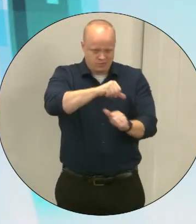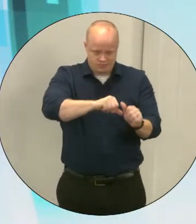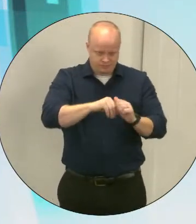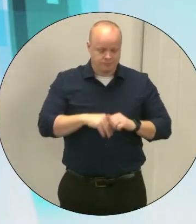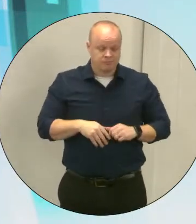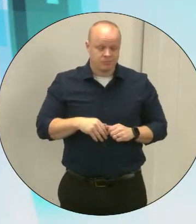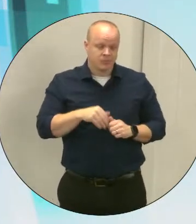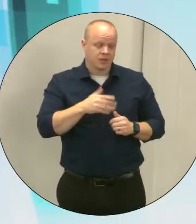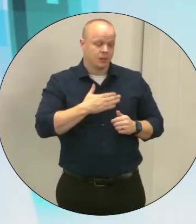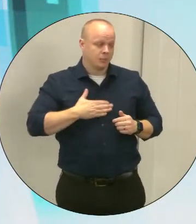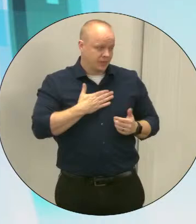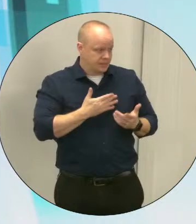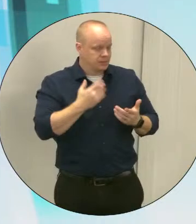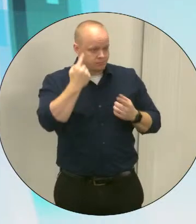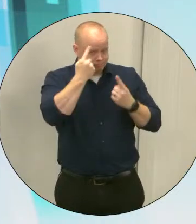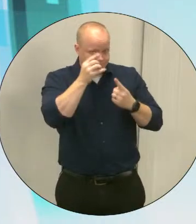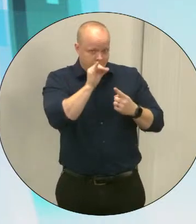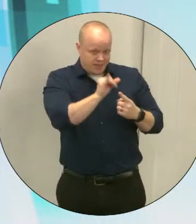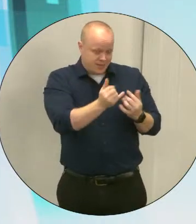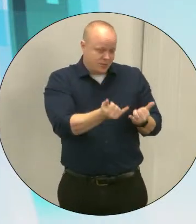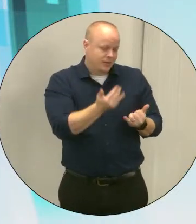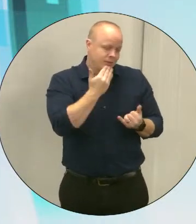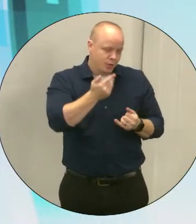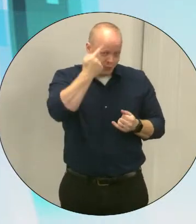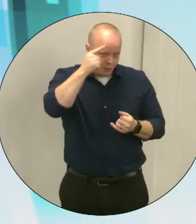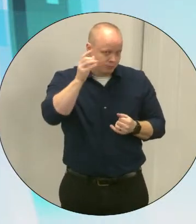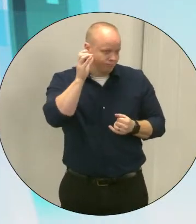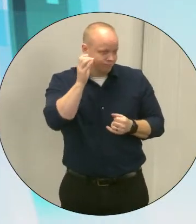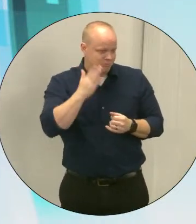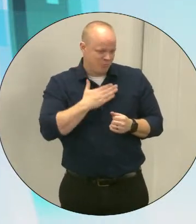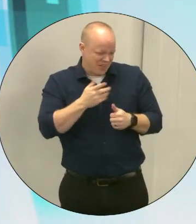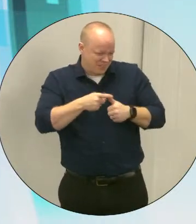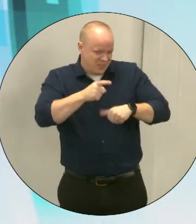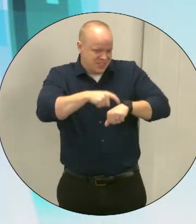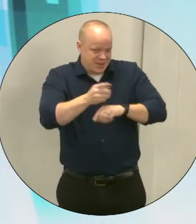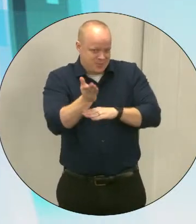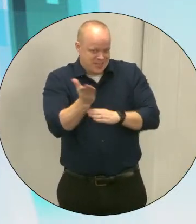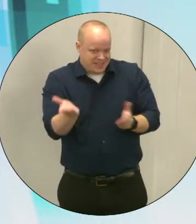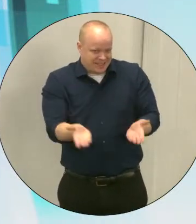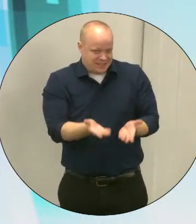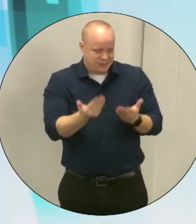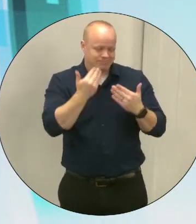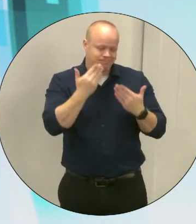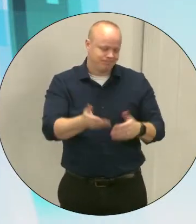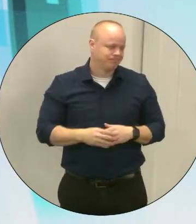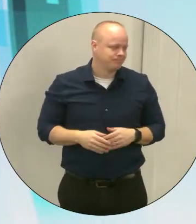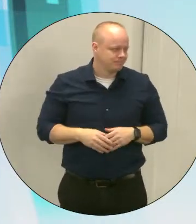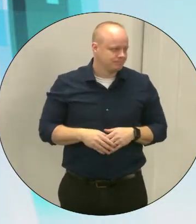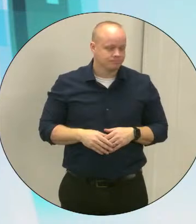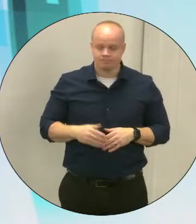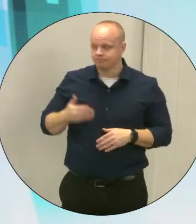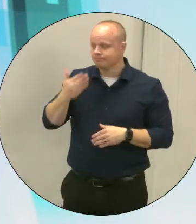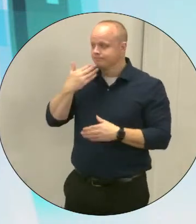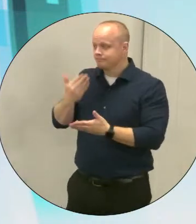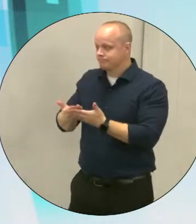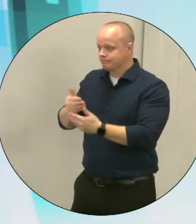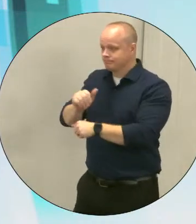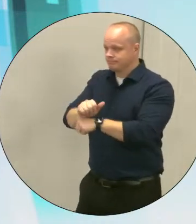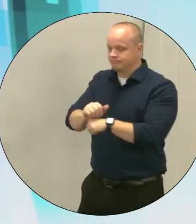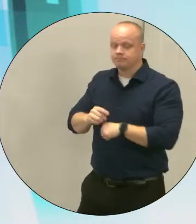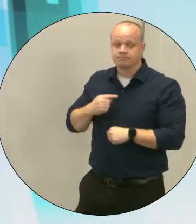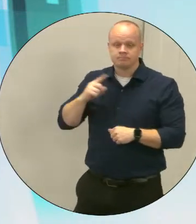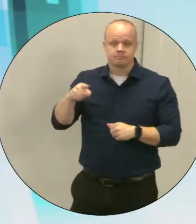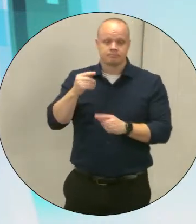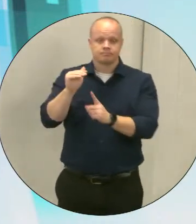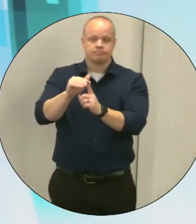shared today. Thank you so much for listening to me. This is my first time presenting. Thank you. Thank you, well done. And I just want to